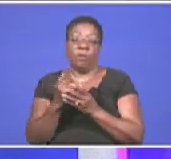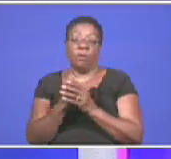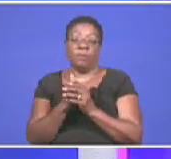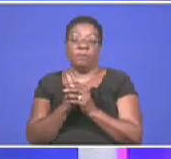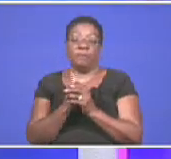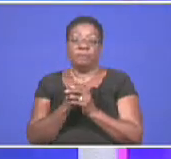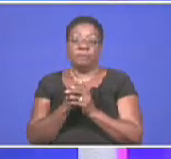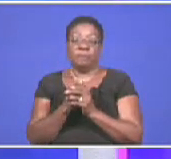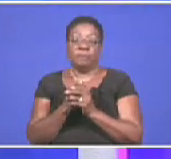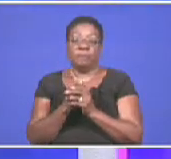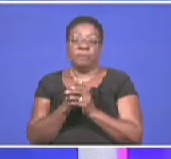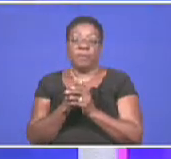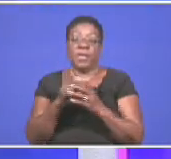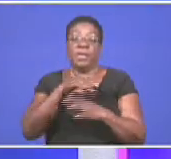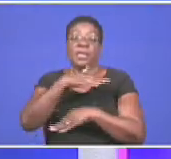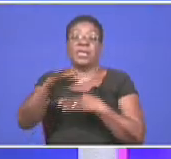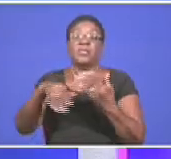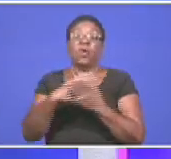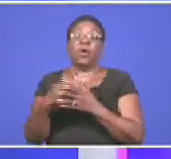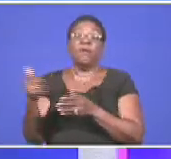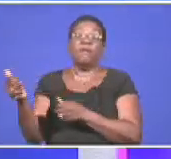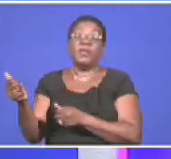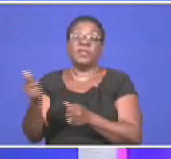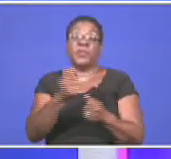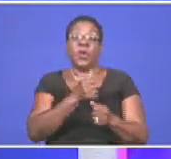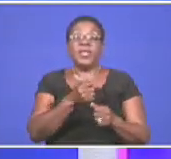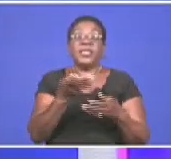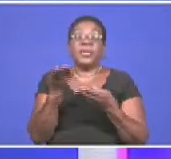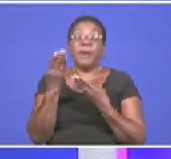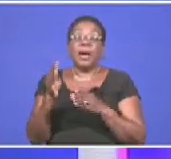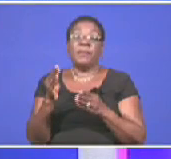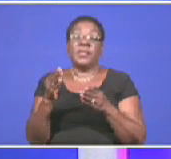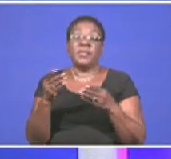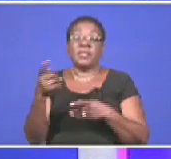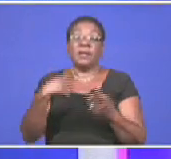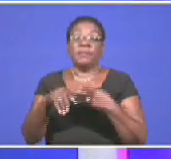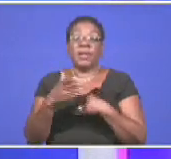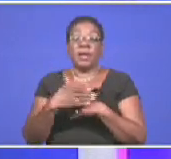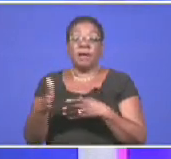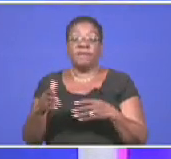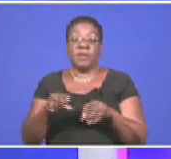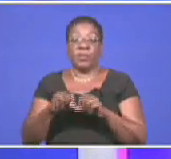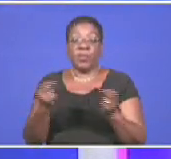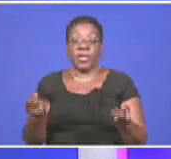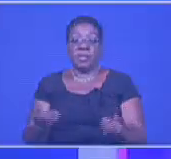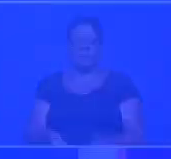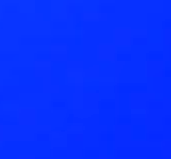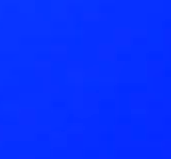10-8. That is a look at sports. The Bahamas Tonight comes back after the break.